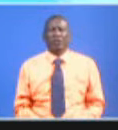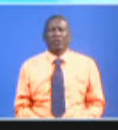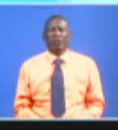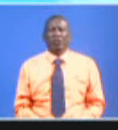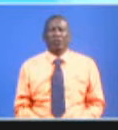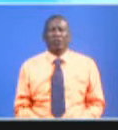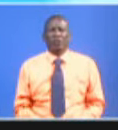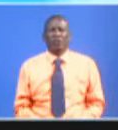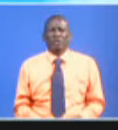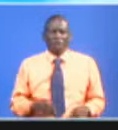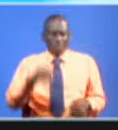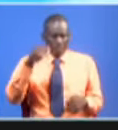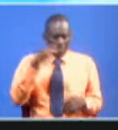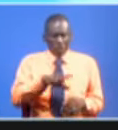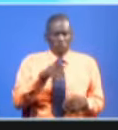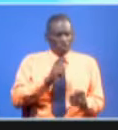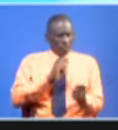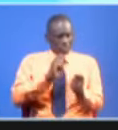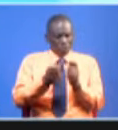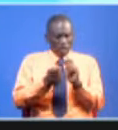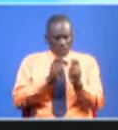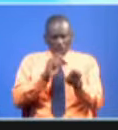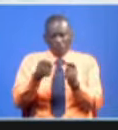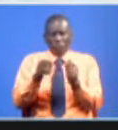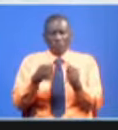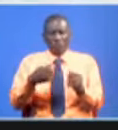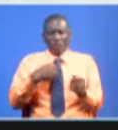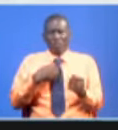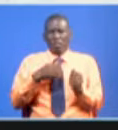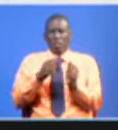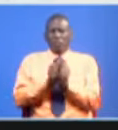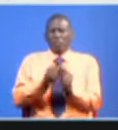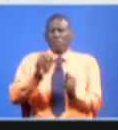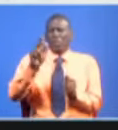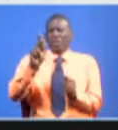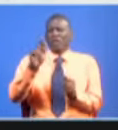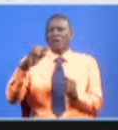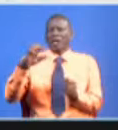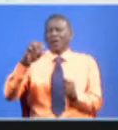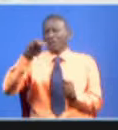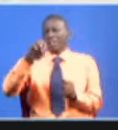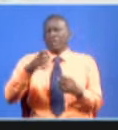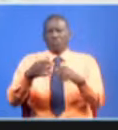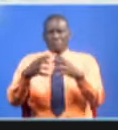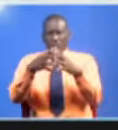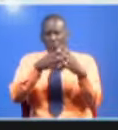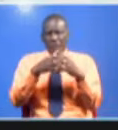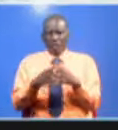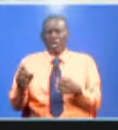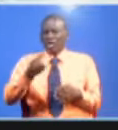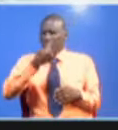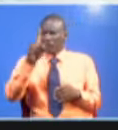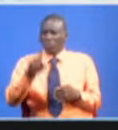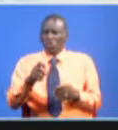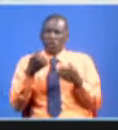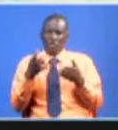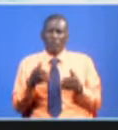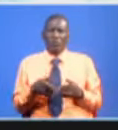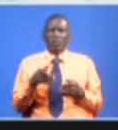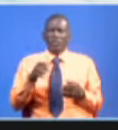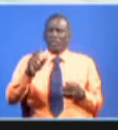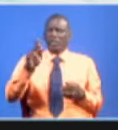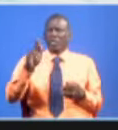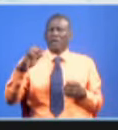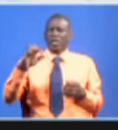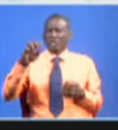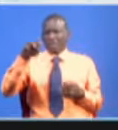And let's get back to this conversation I was having with Reuben Kigame all the way in the US. And the question is this, Mr. Kigame,